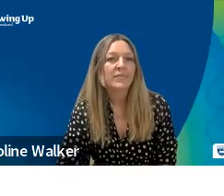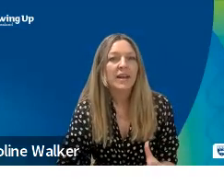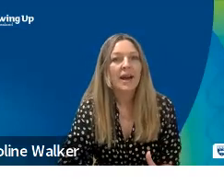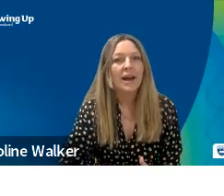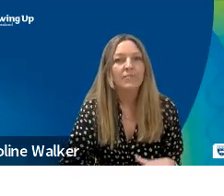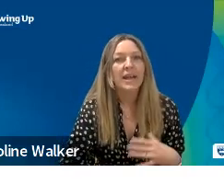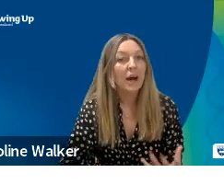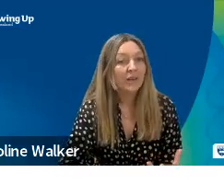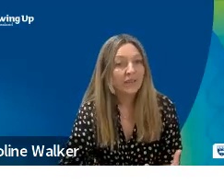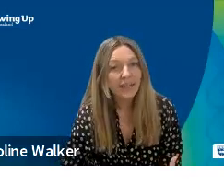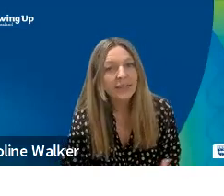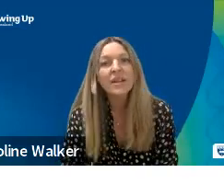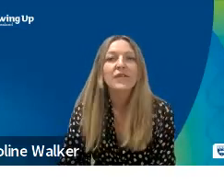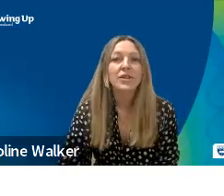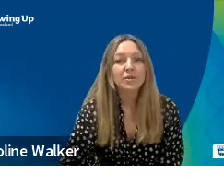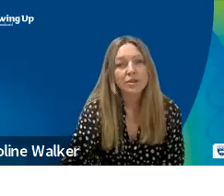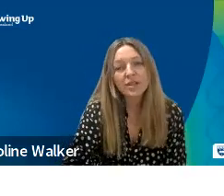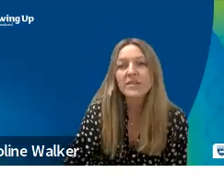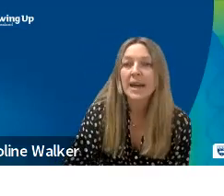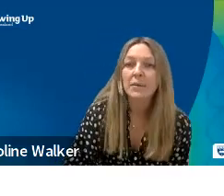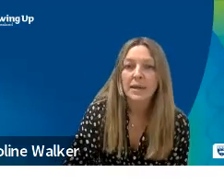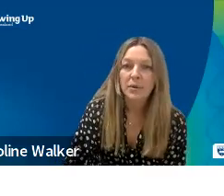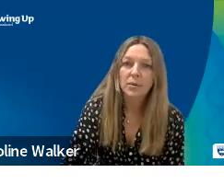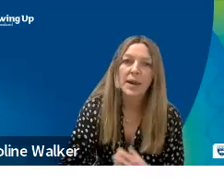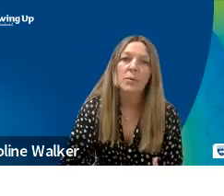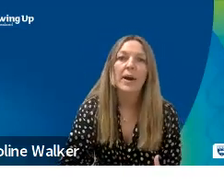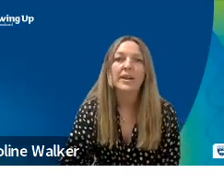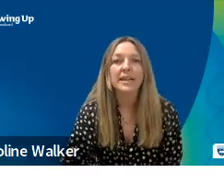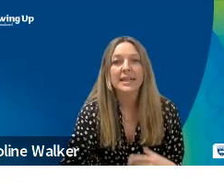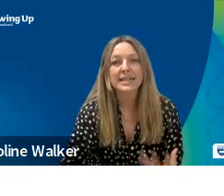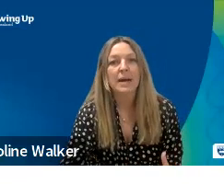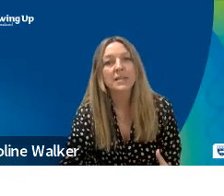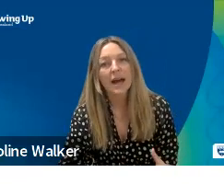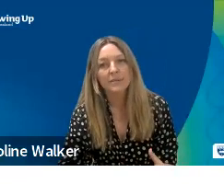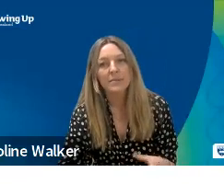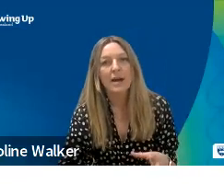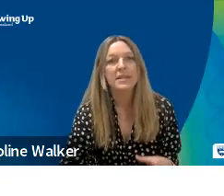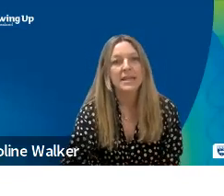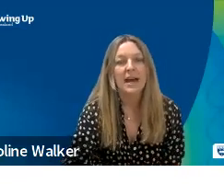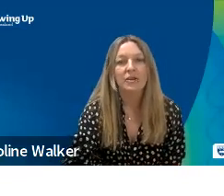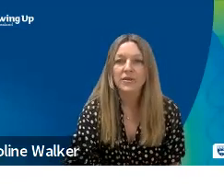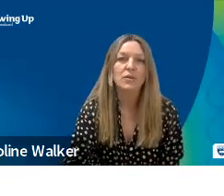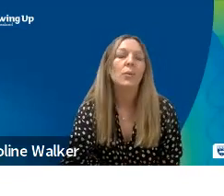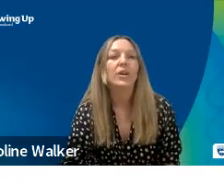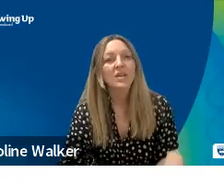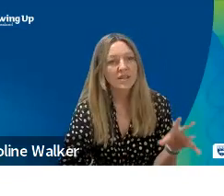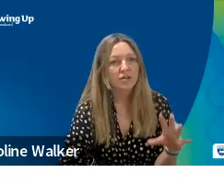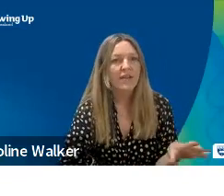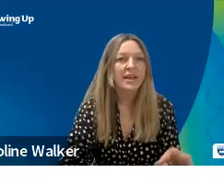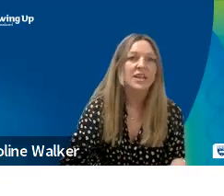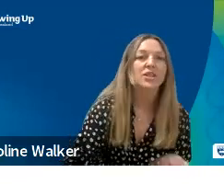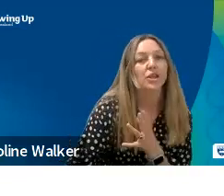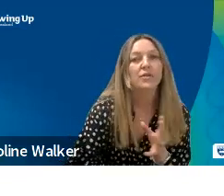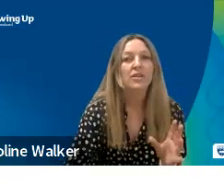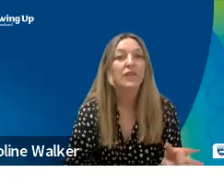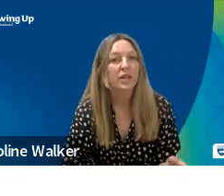COVID-19. However, for 2/3 of young people, they were worried at least sometimes about missing out on schoolwork. So this